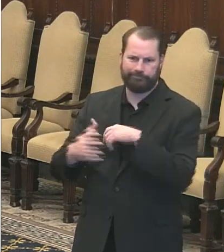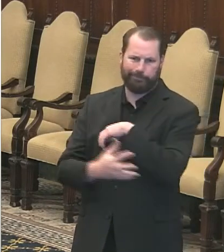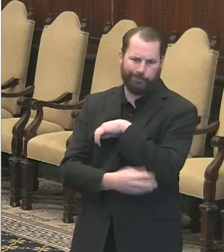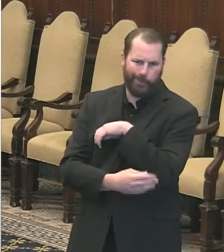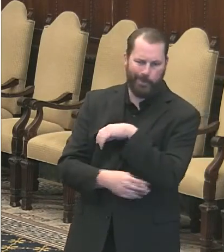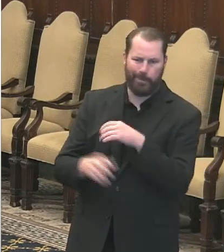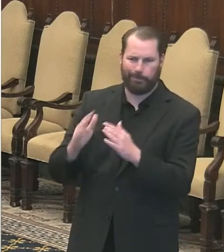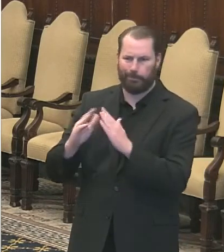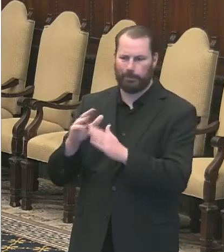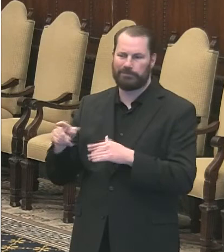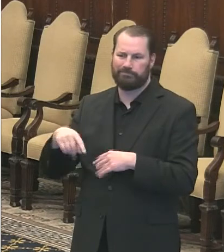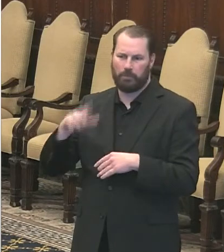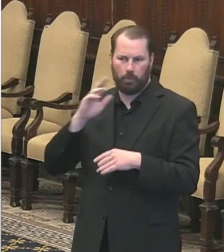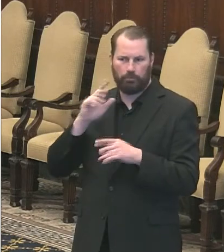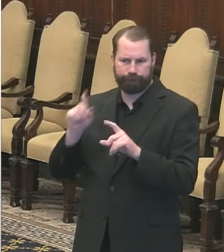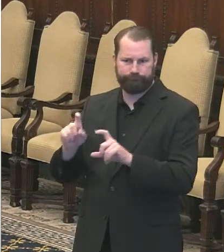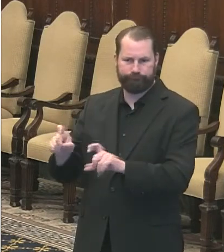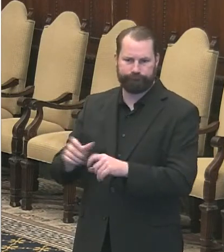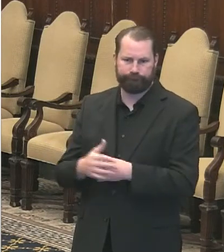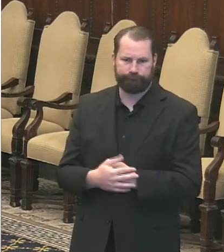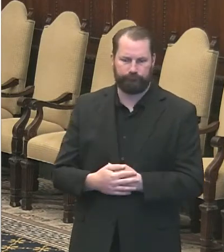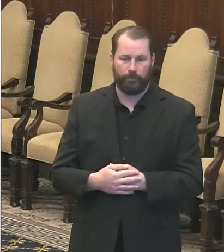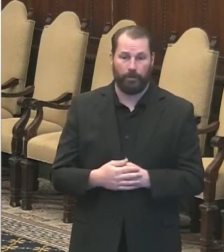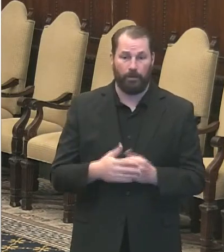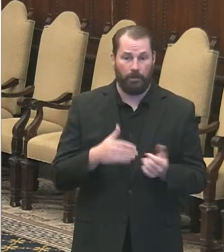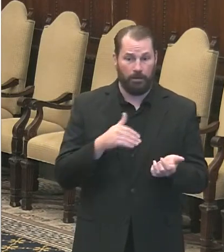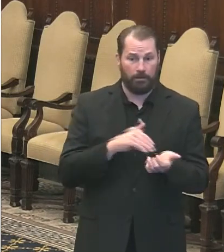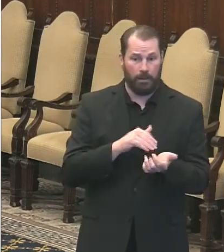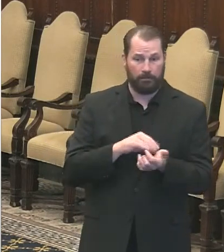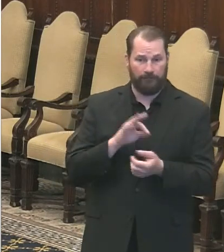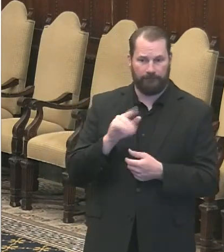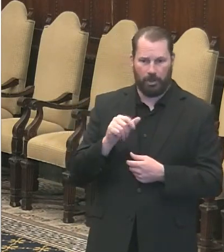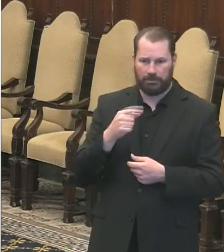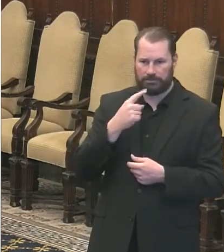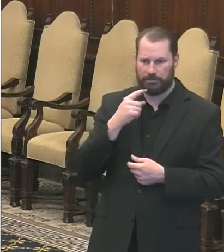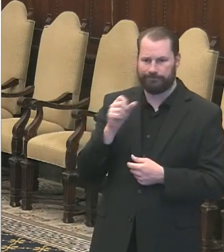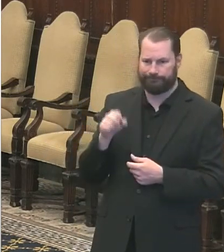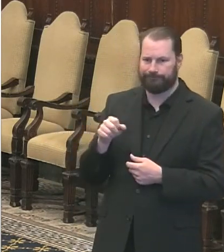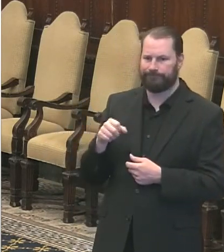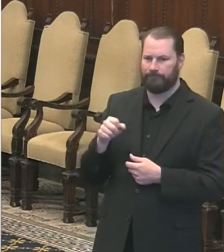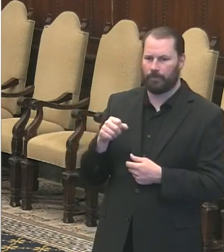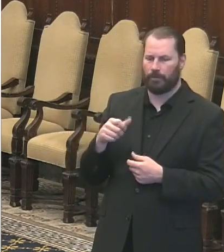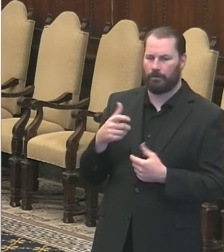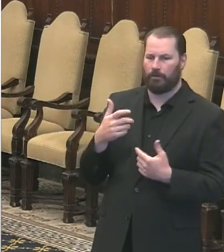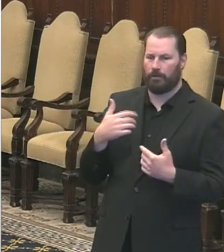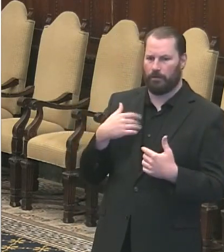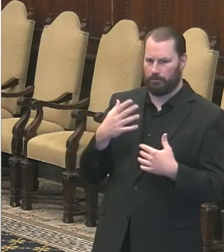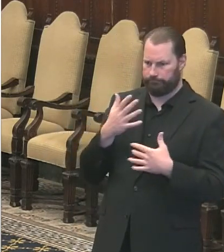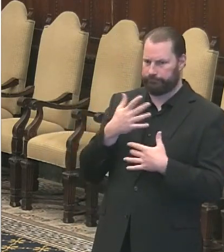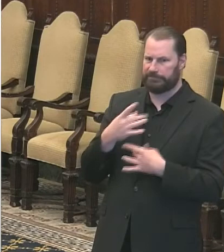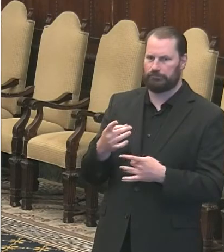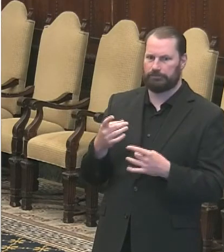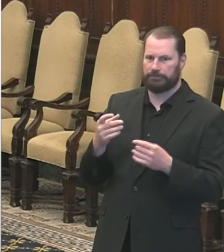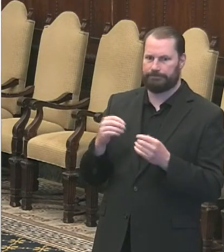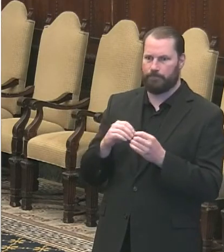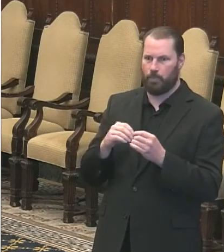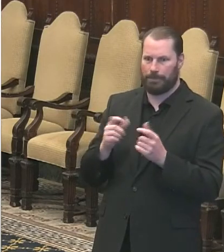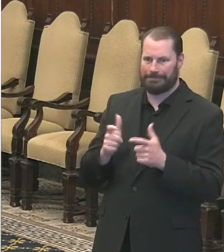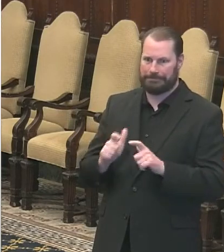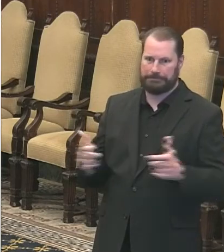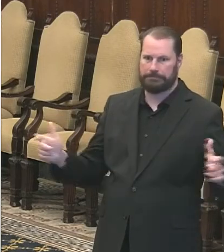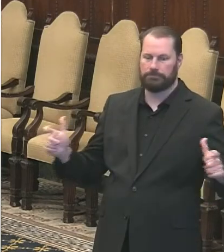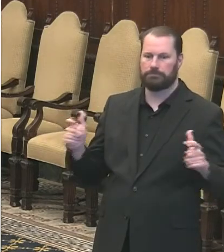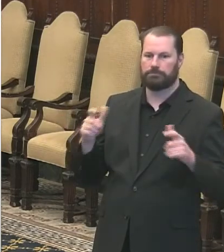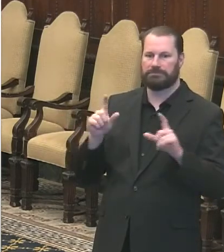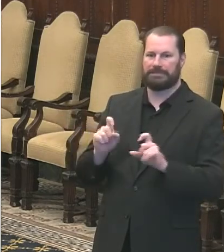start? Yeah, let me just say we're interested in expanding testing. We've been limited in the past, as you know, with